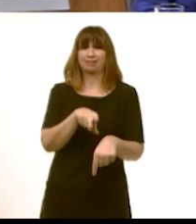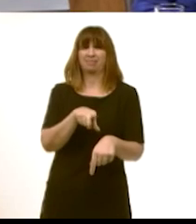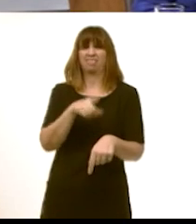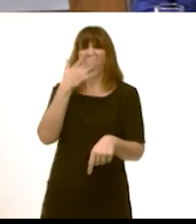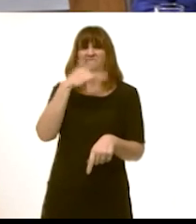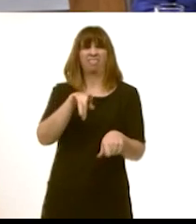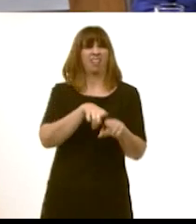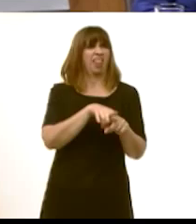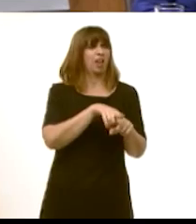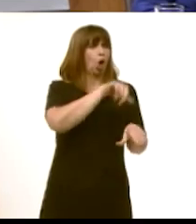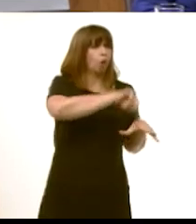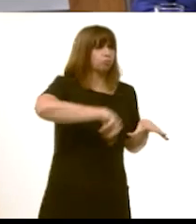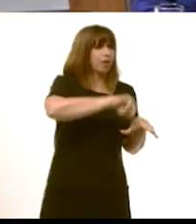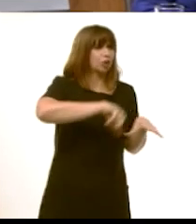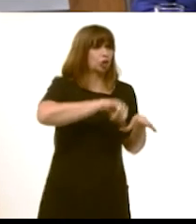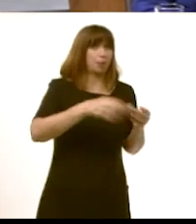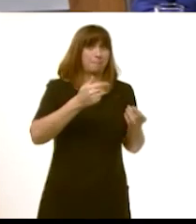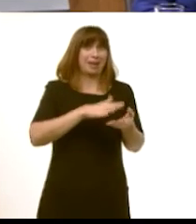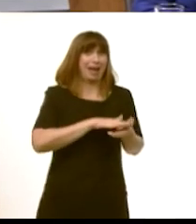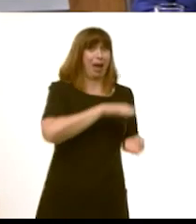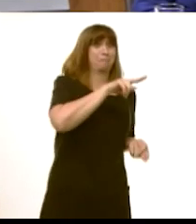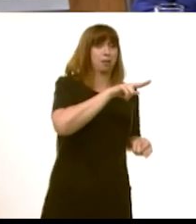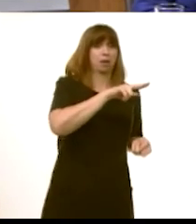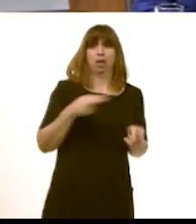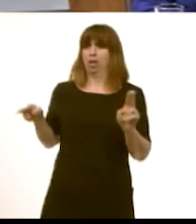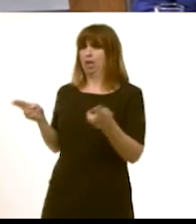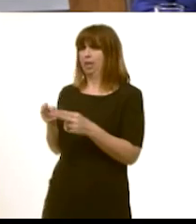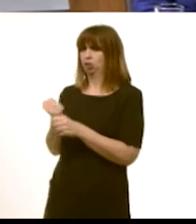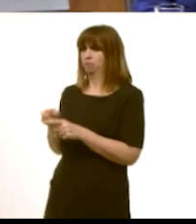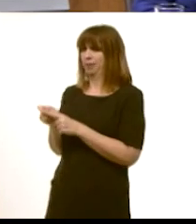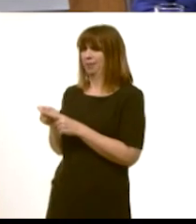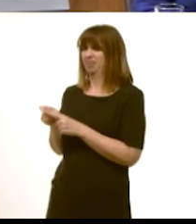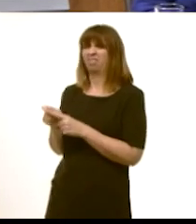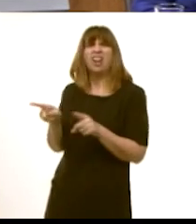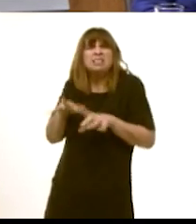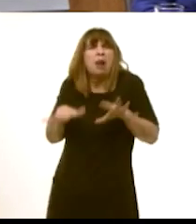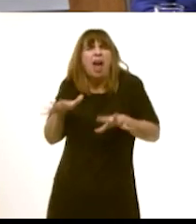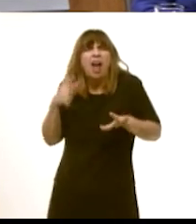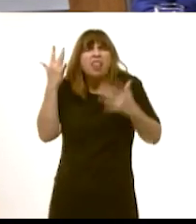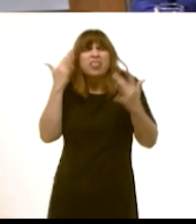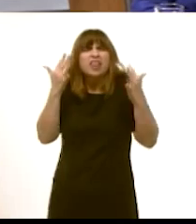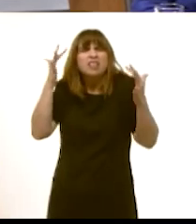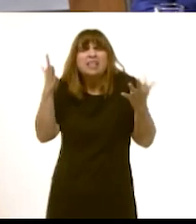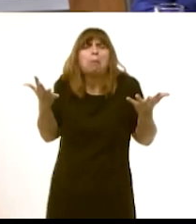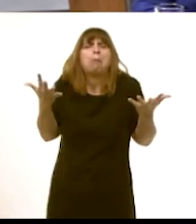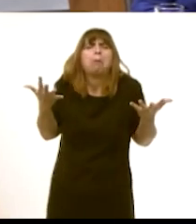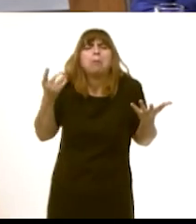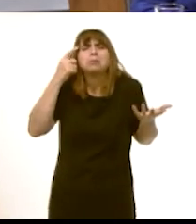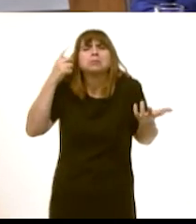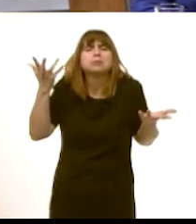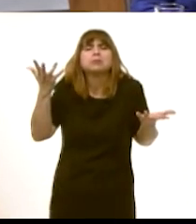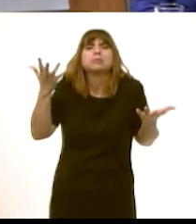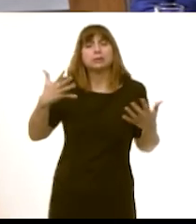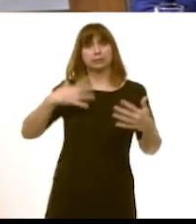spend more money on operations, but we're going to have fewer GPs in order to pay for it. It just doesn't add up. And so we need to make sure that